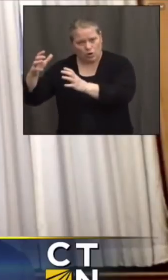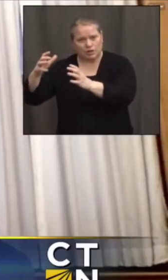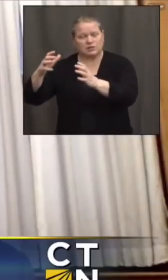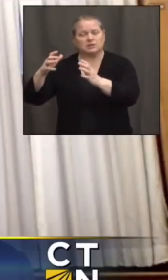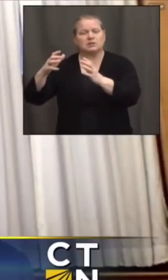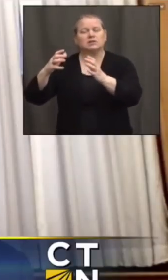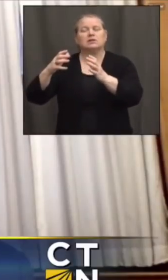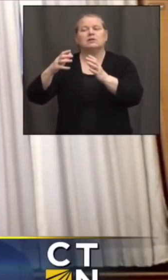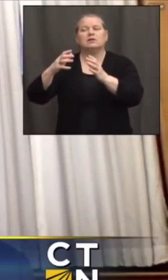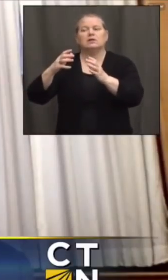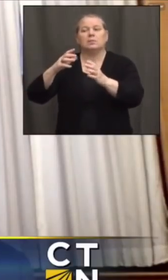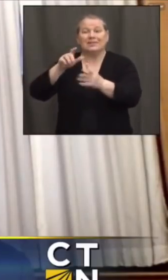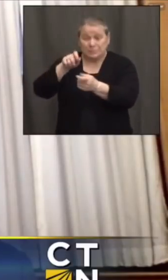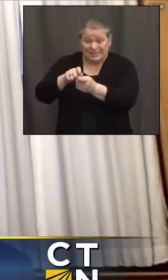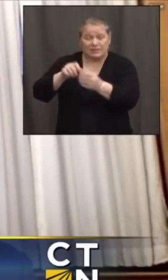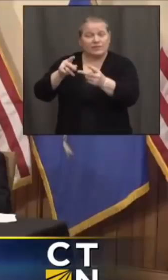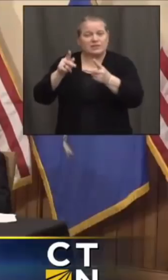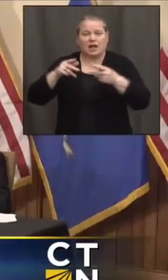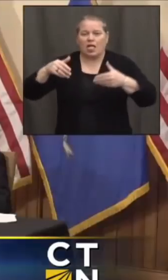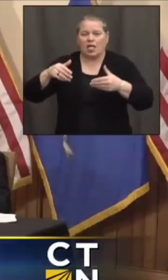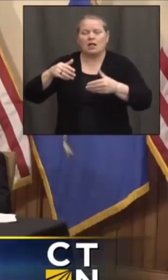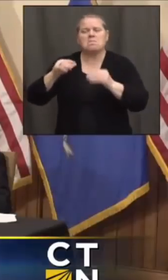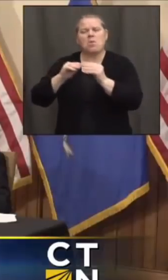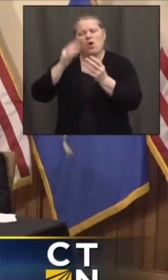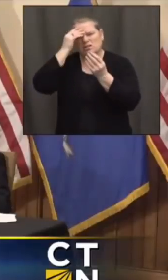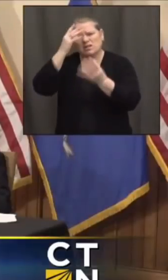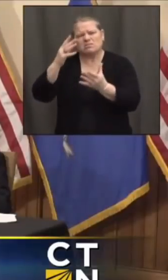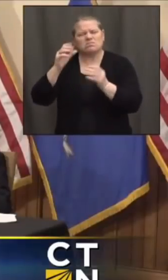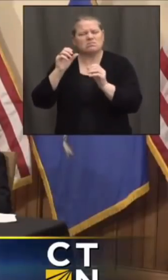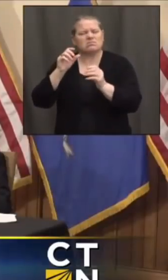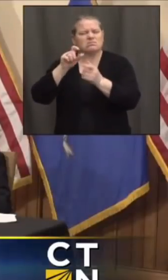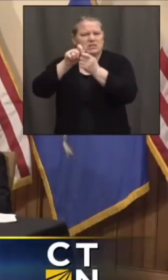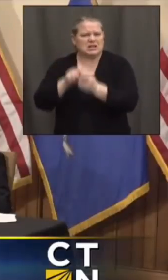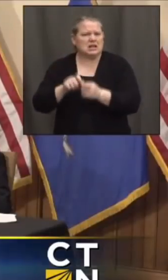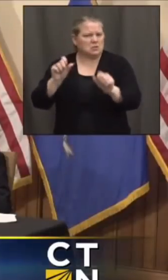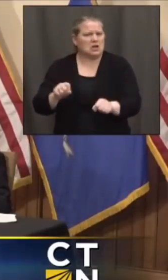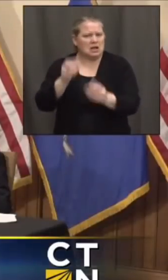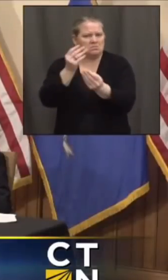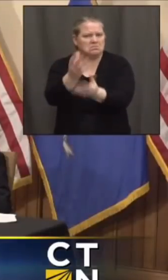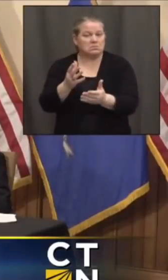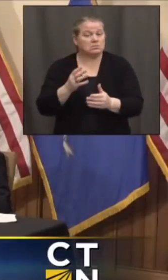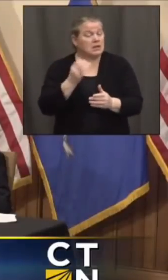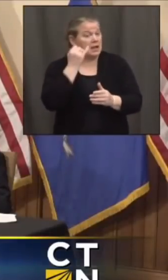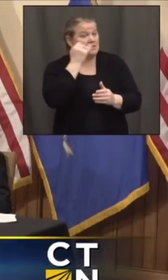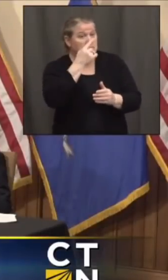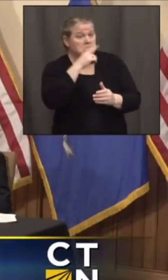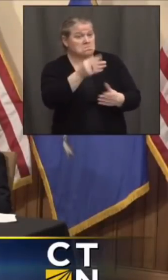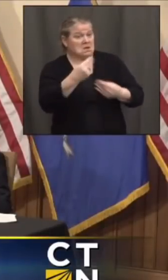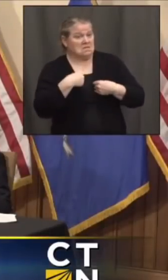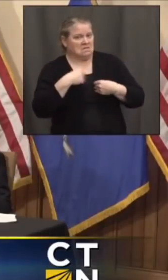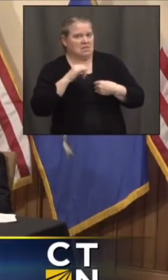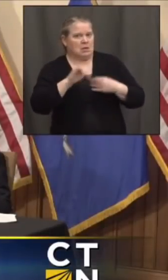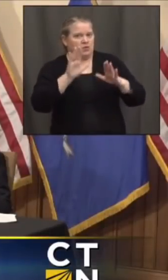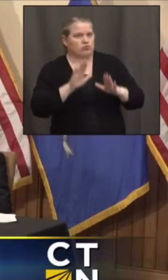some additional details on that. Yeah, if you could provide those details, that would be fantastic. Sure.